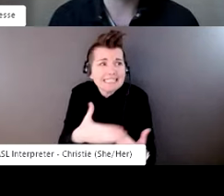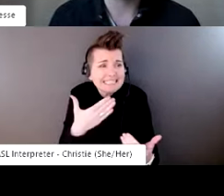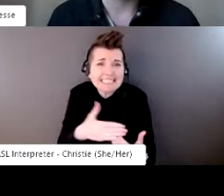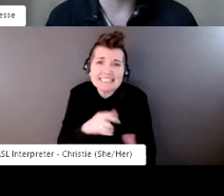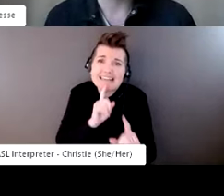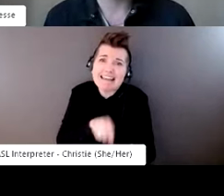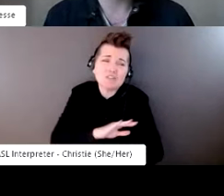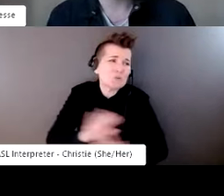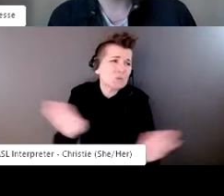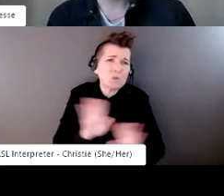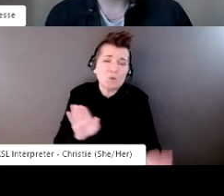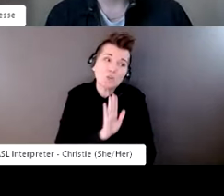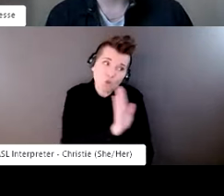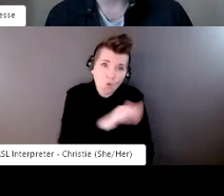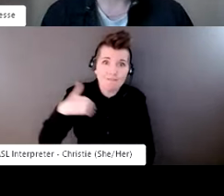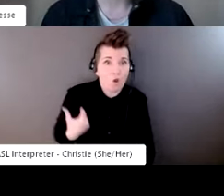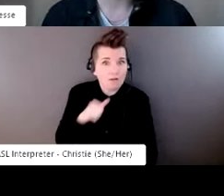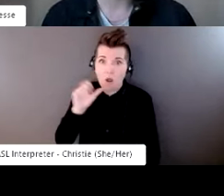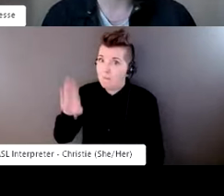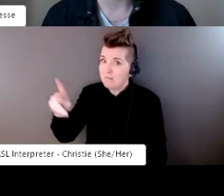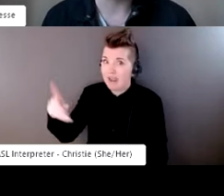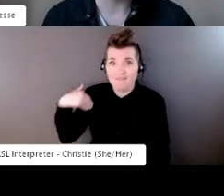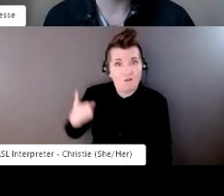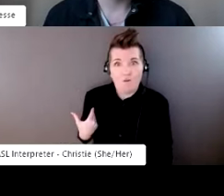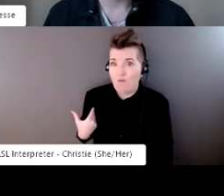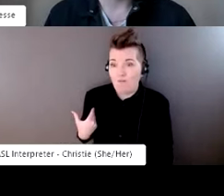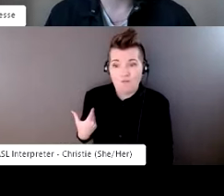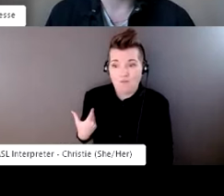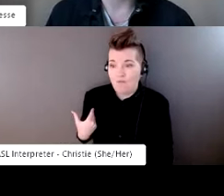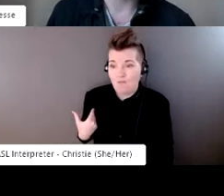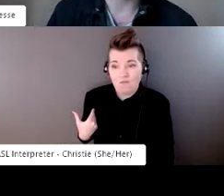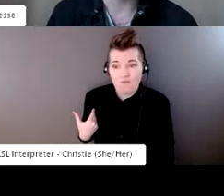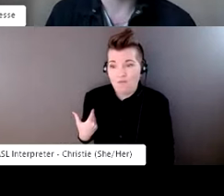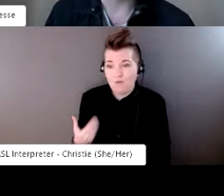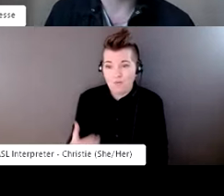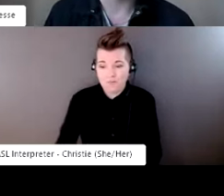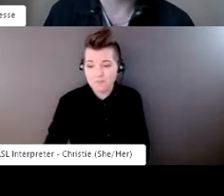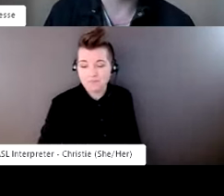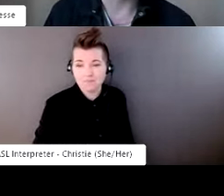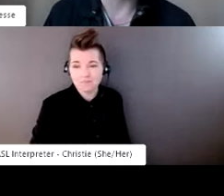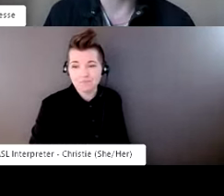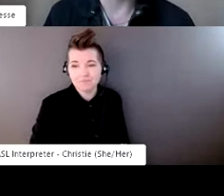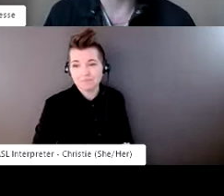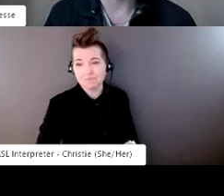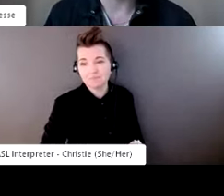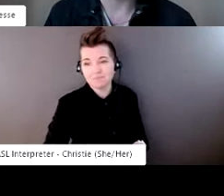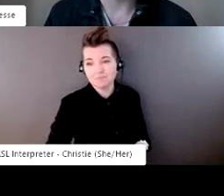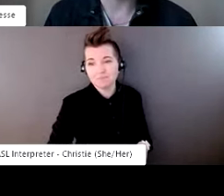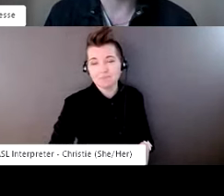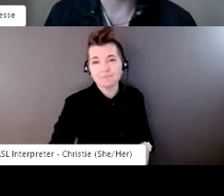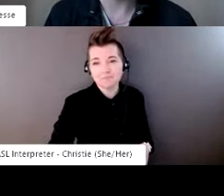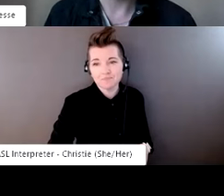This would be like learning for the first time that anytime you send money to someone, like, you don't